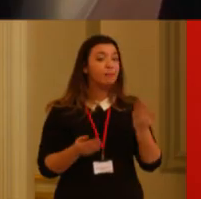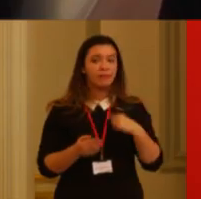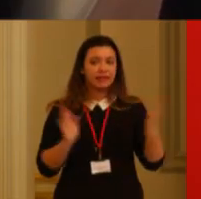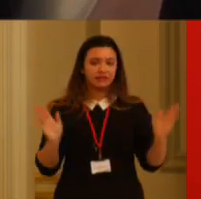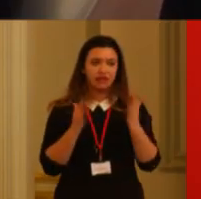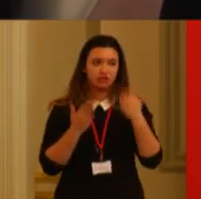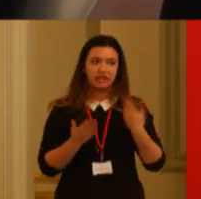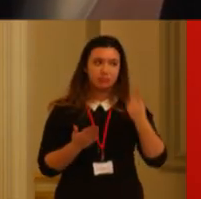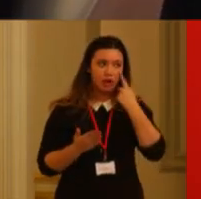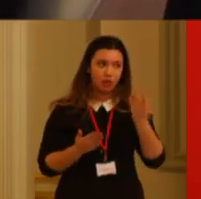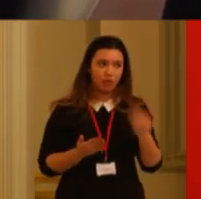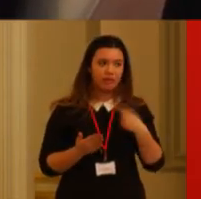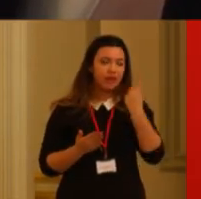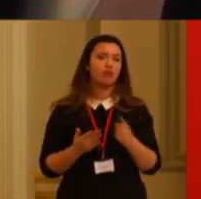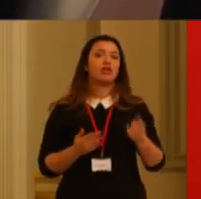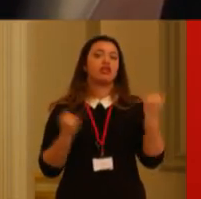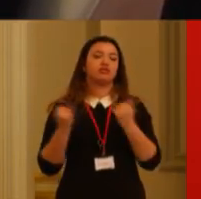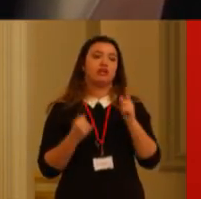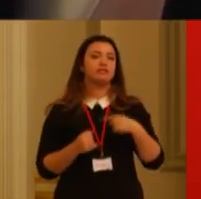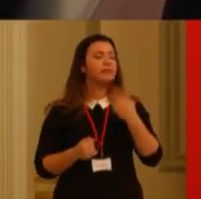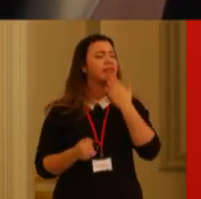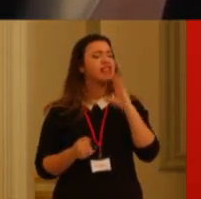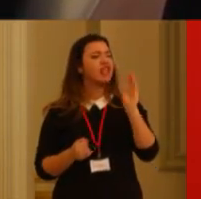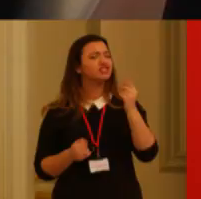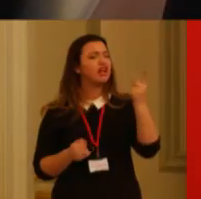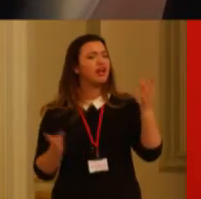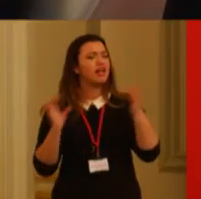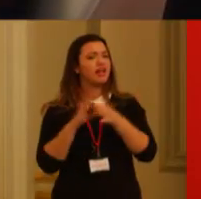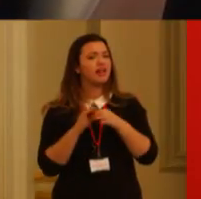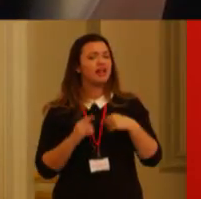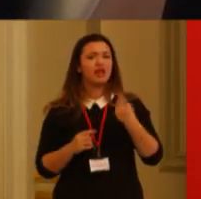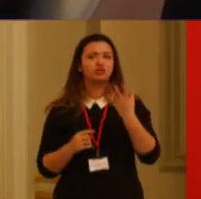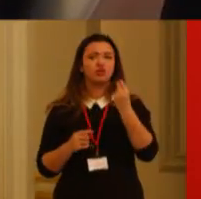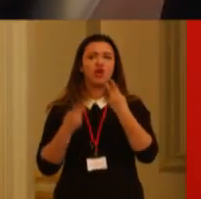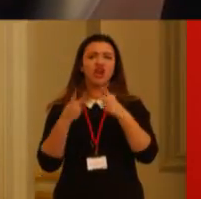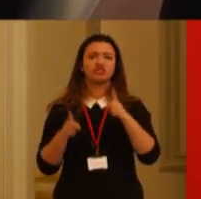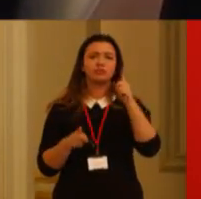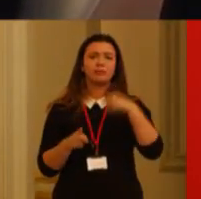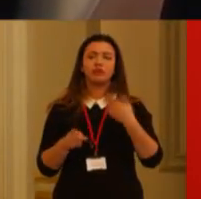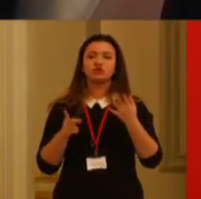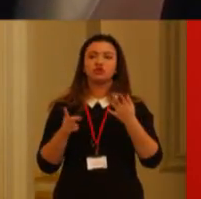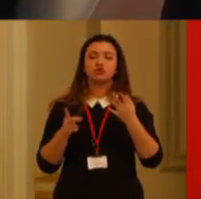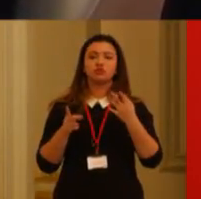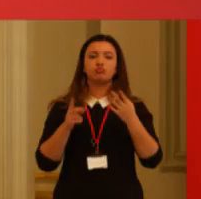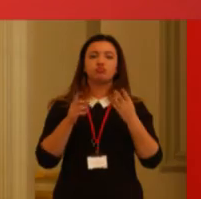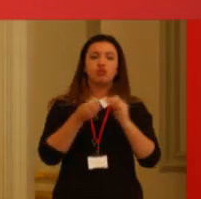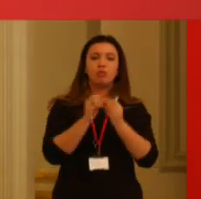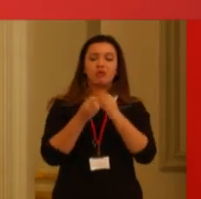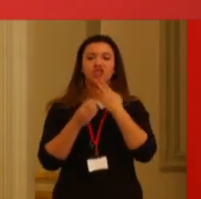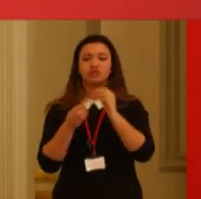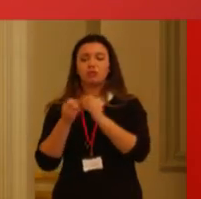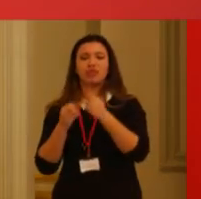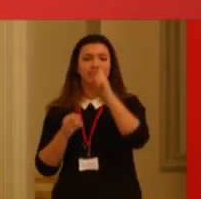Topics are fine, but how should we be approaching these topics? It's crystal clear. Every time you're dealing with a youth